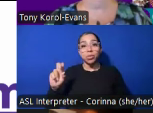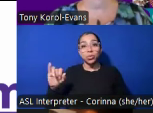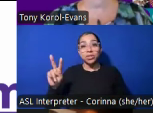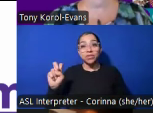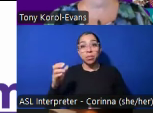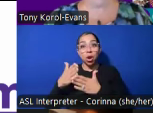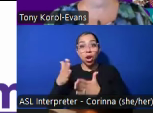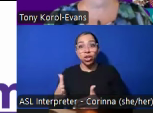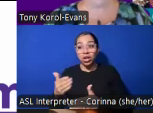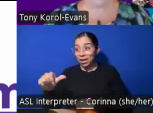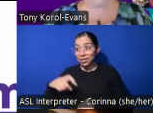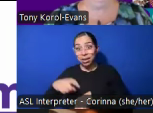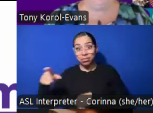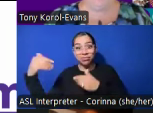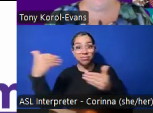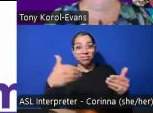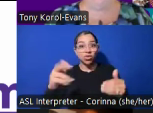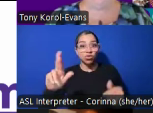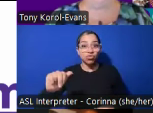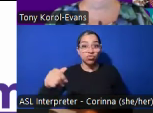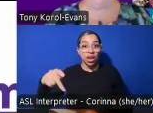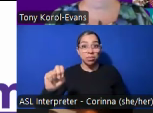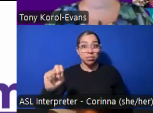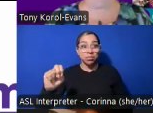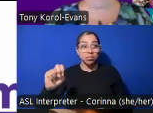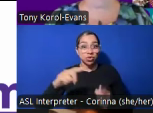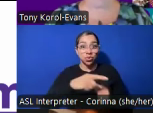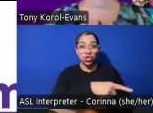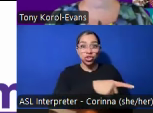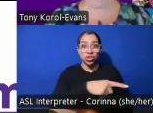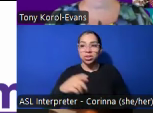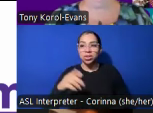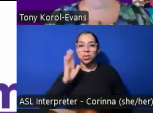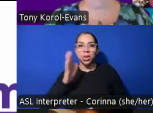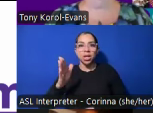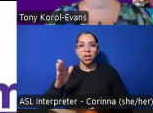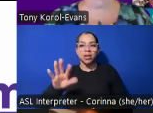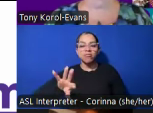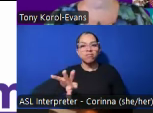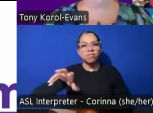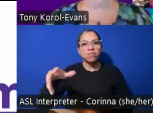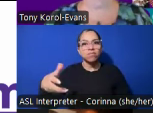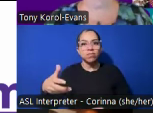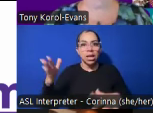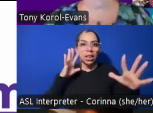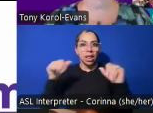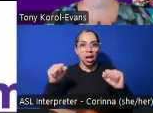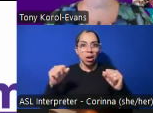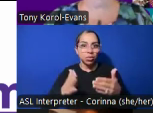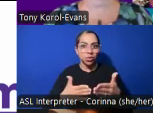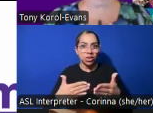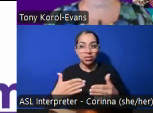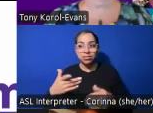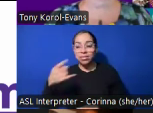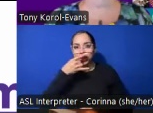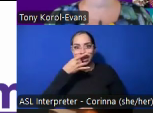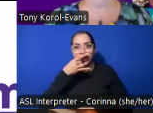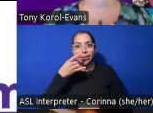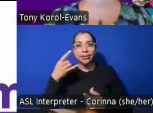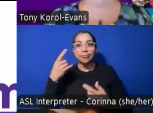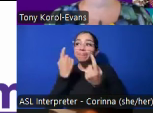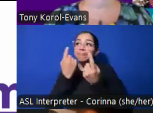her, he would put on this loud music so their kids wouldn't hear anything.